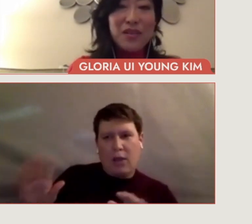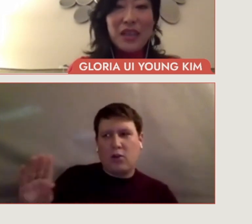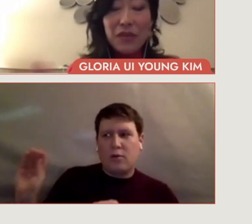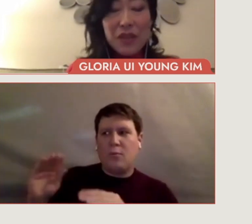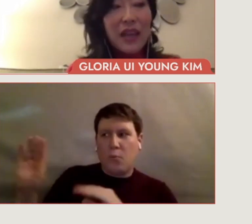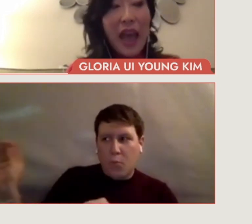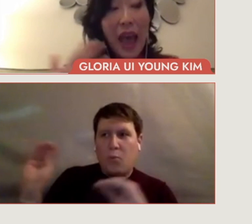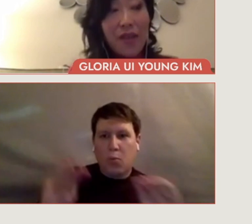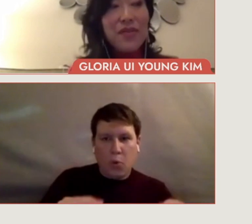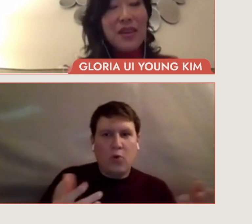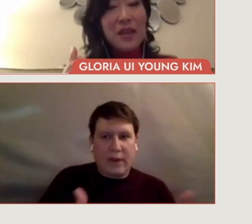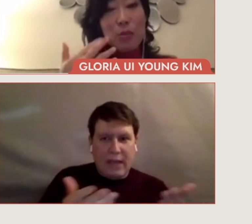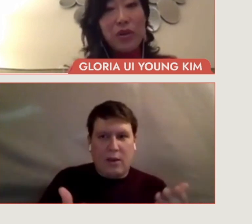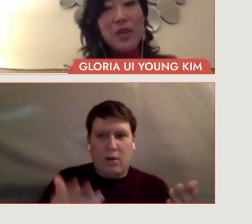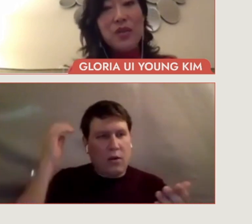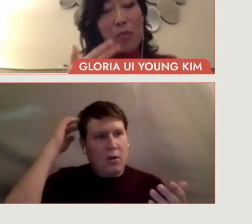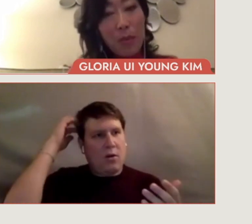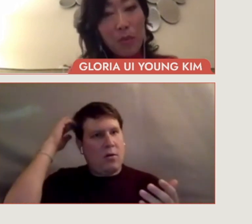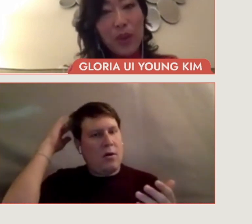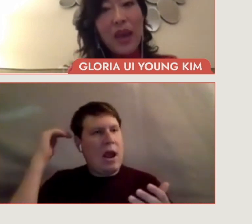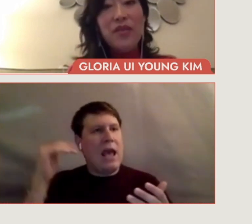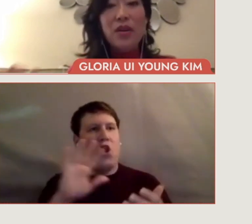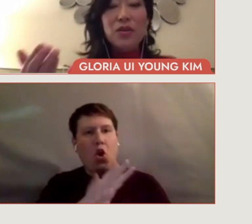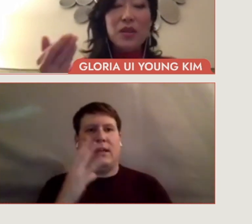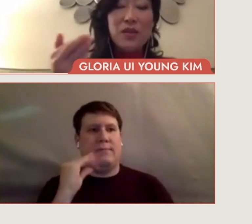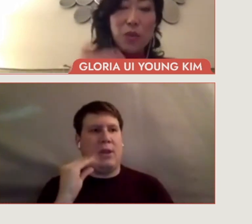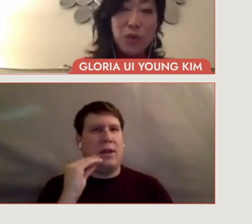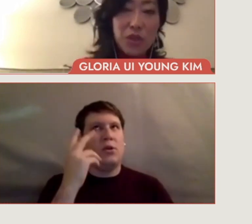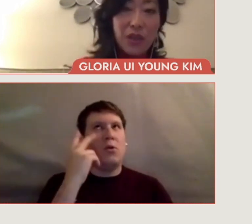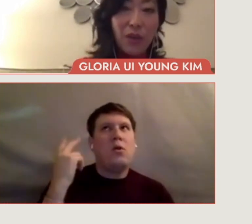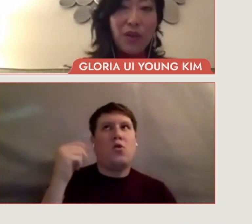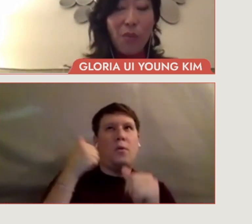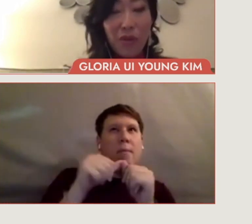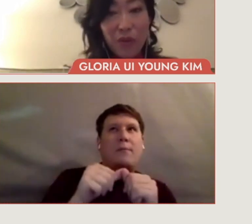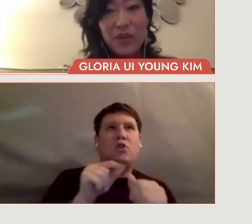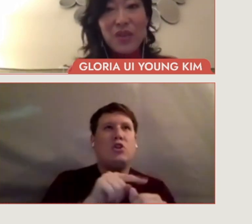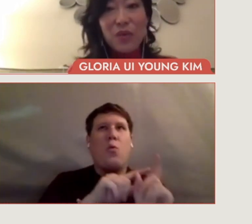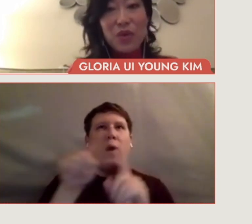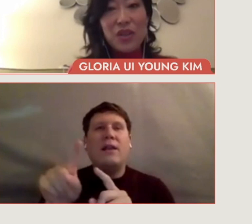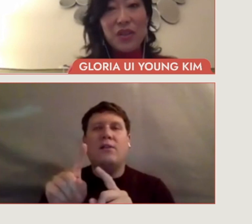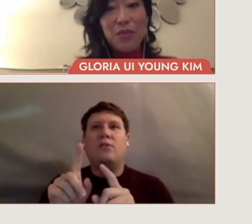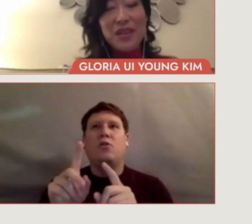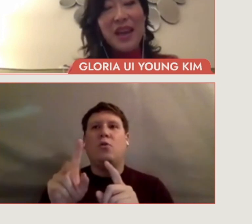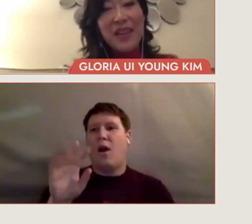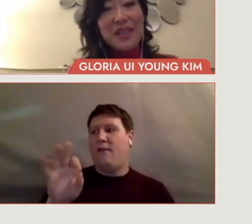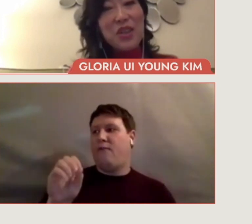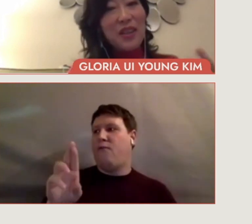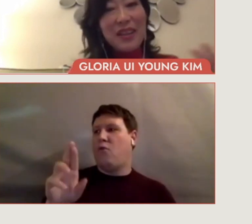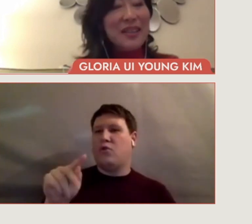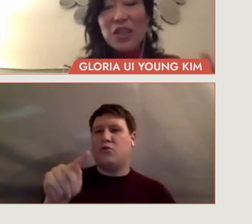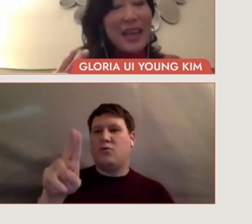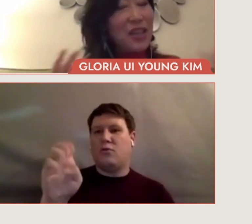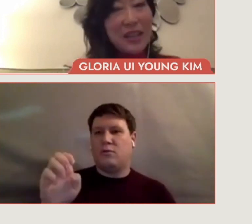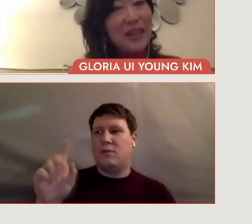and enough to have the experience of remembering having gone to see a fortune teller and her mother going to see a fortune teller, because that's such a